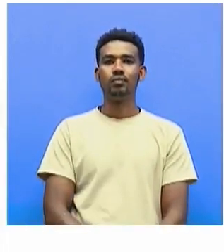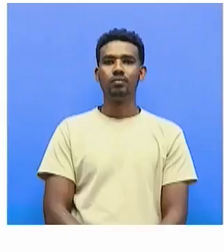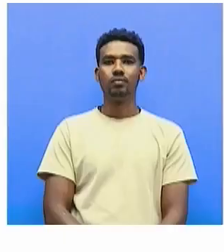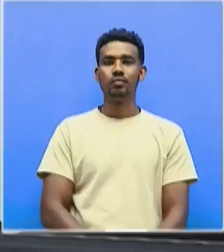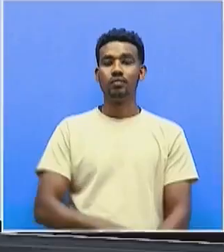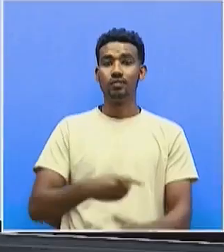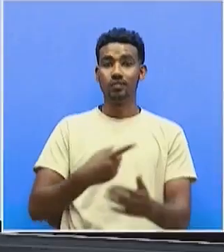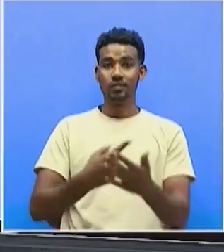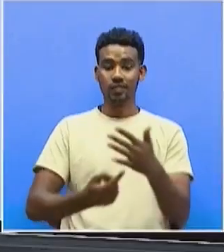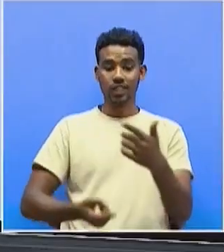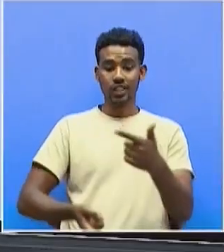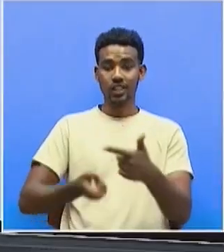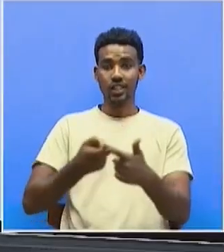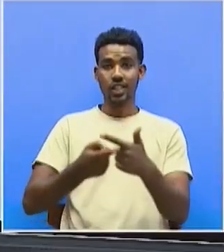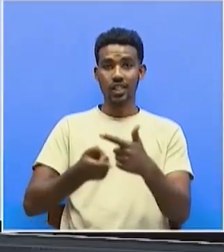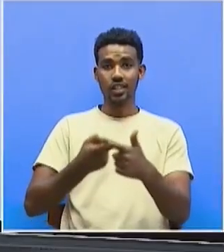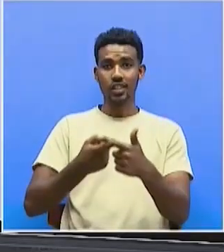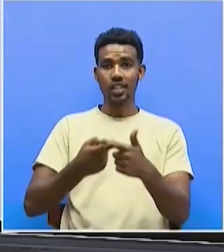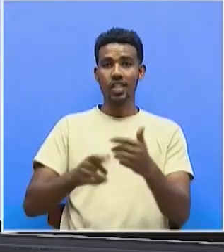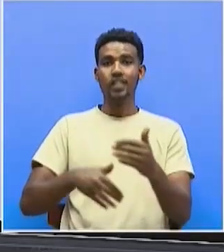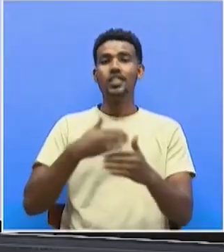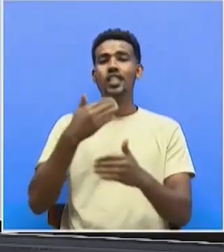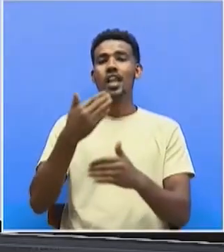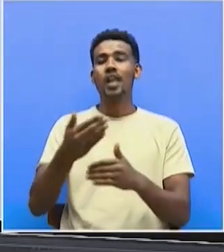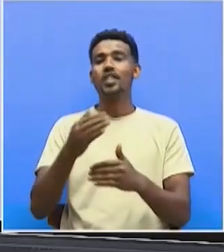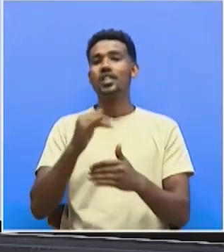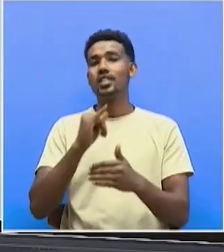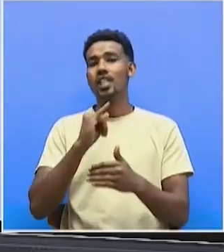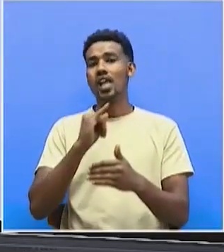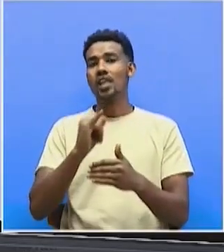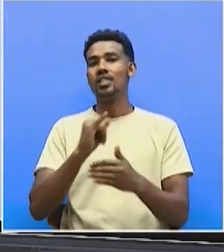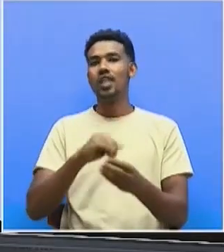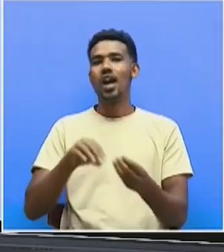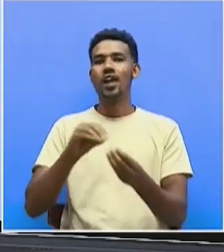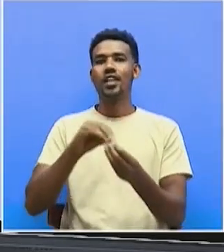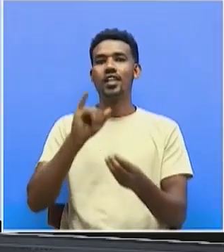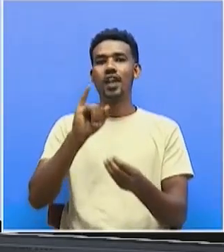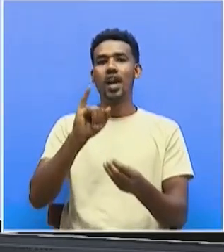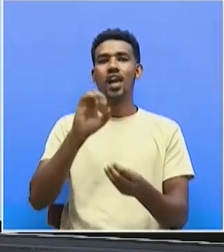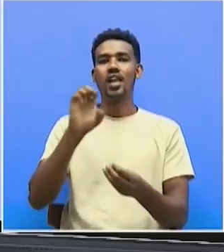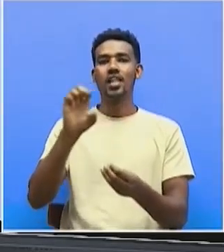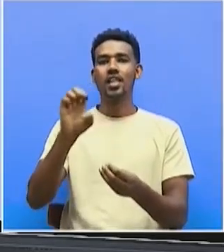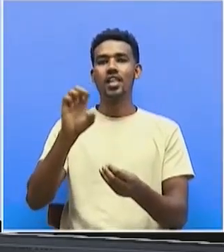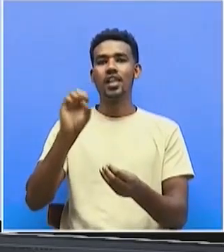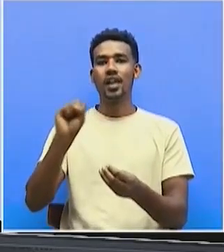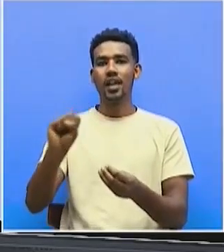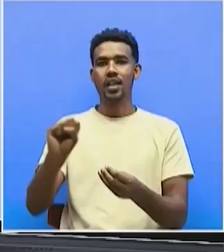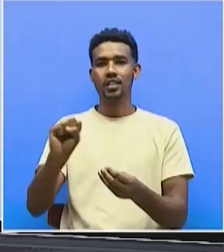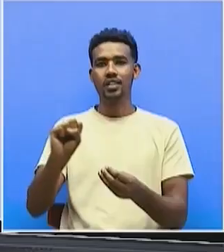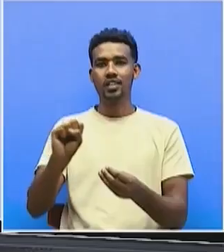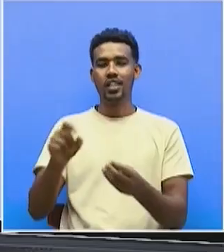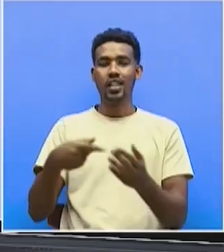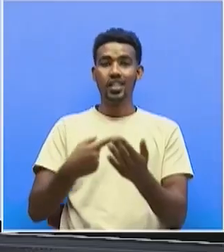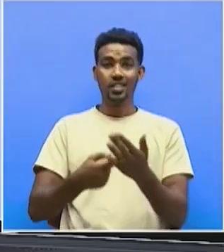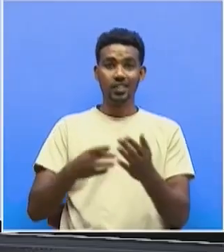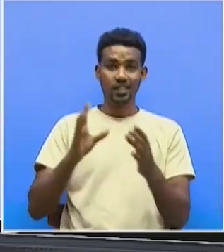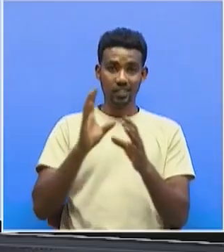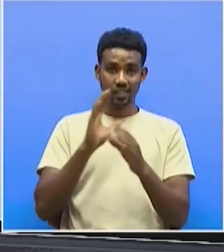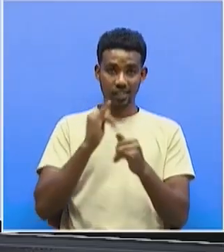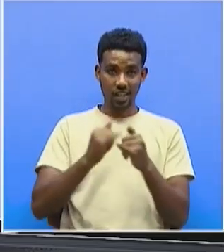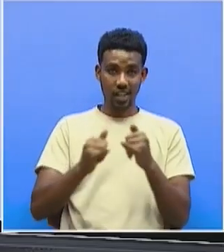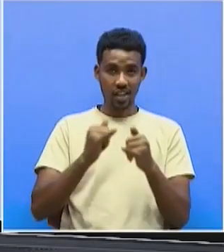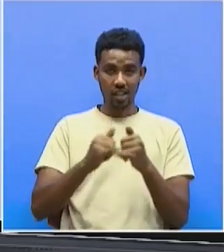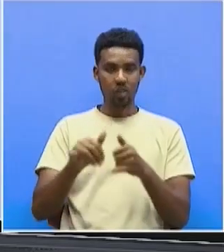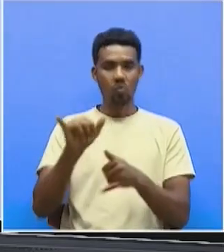This is the second method. The next one is by adding IES. It is ending it with Y. When we come to here,